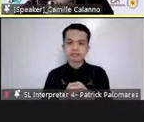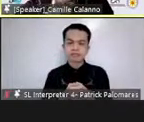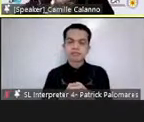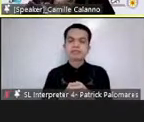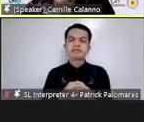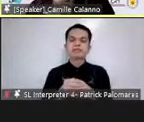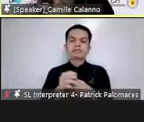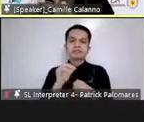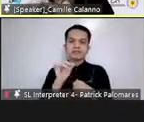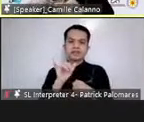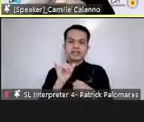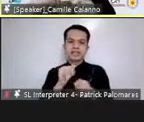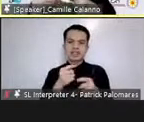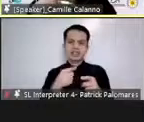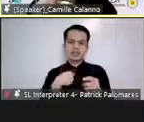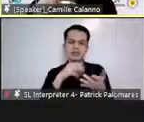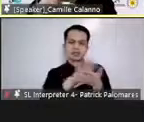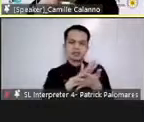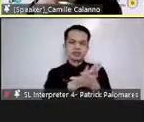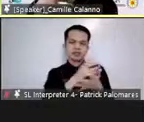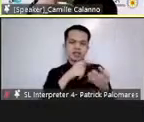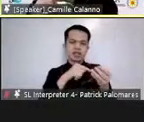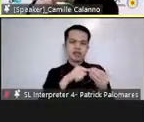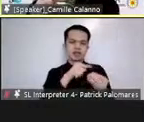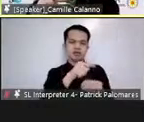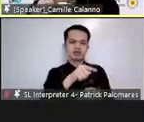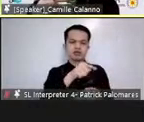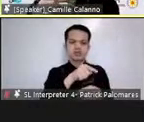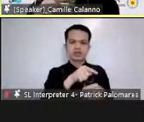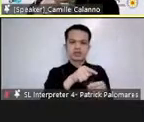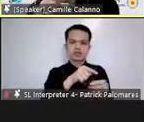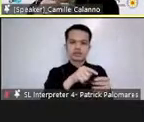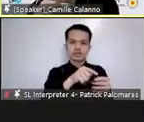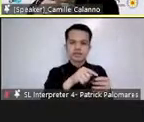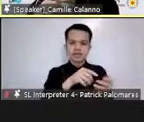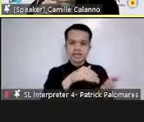We did a paper on the Bantan class primarily because